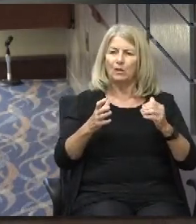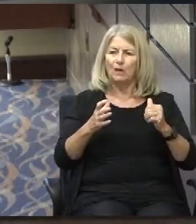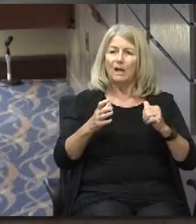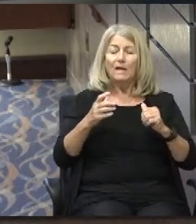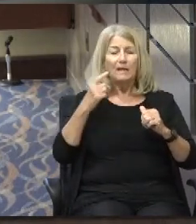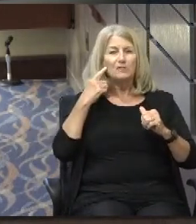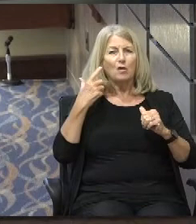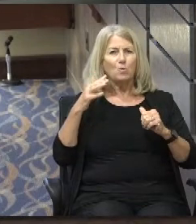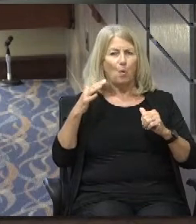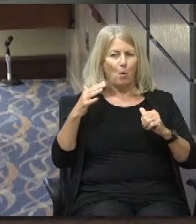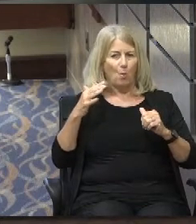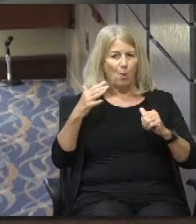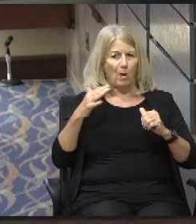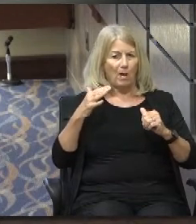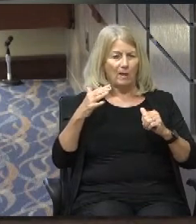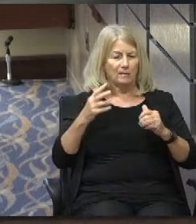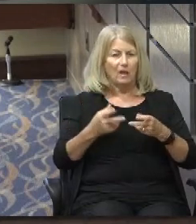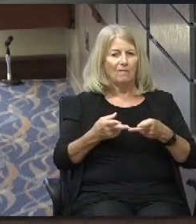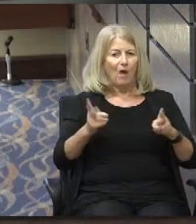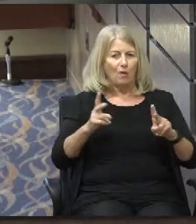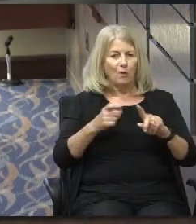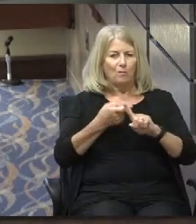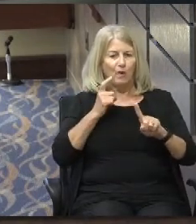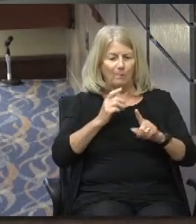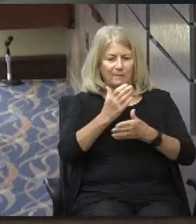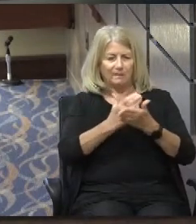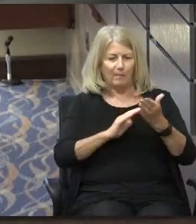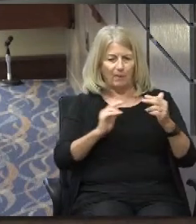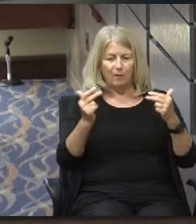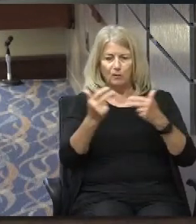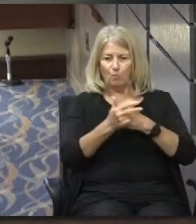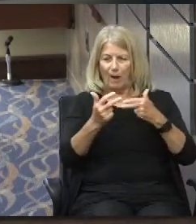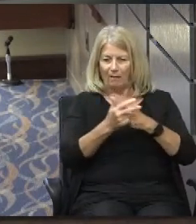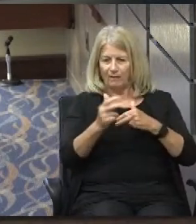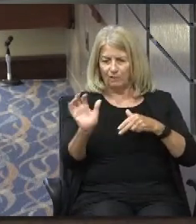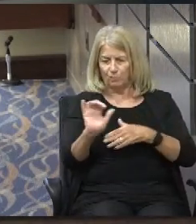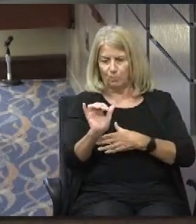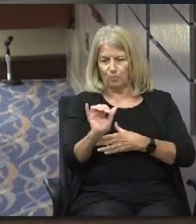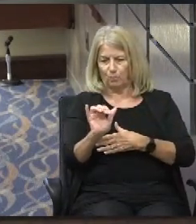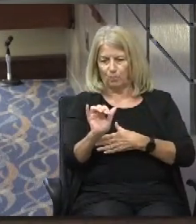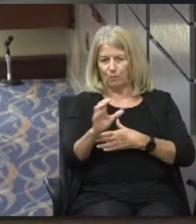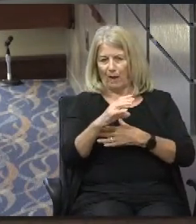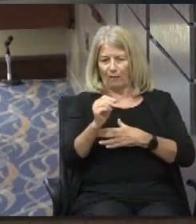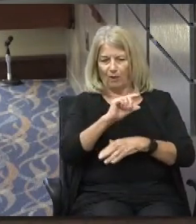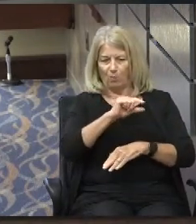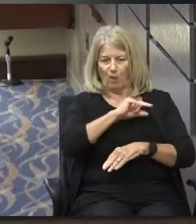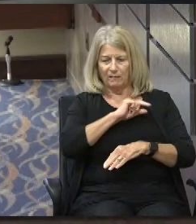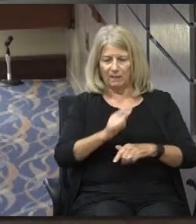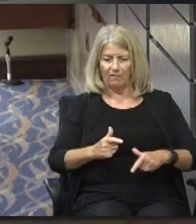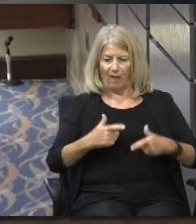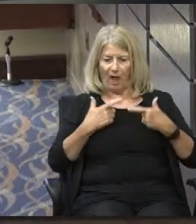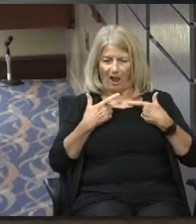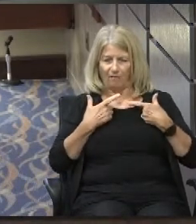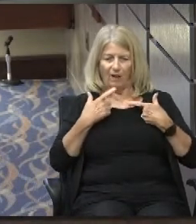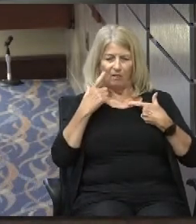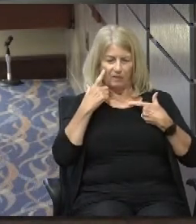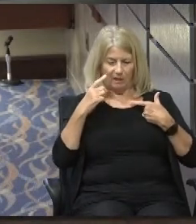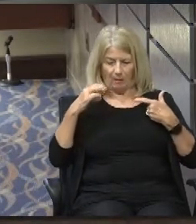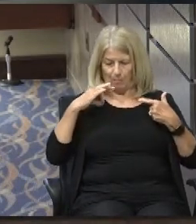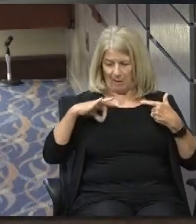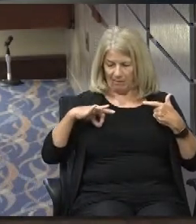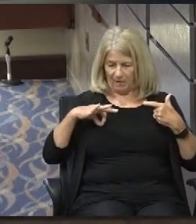noise volume that comes from some of our traffic too, and the quality of life that I think is benefited